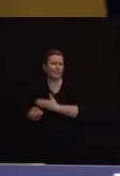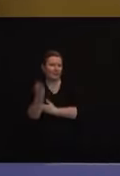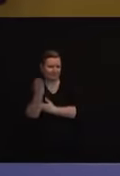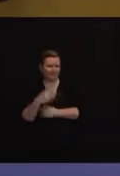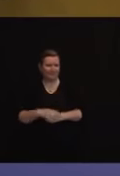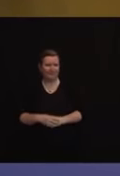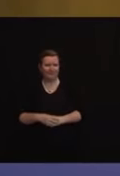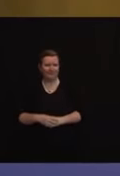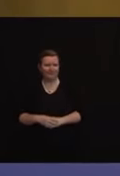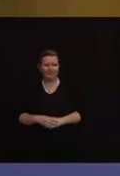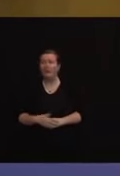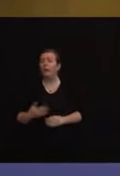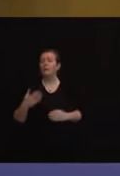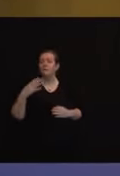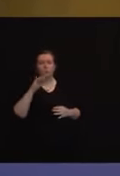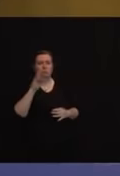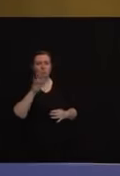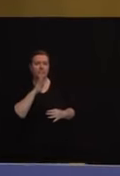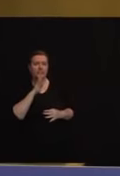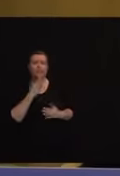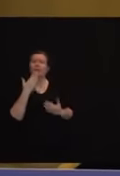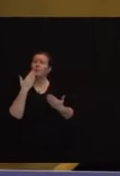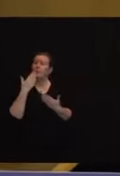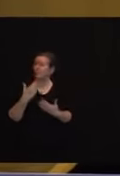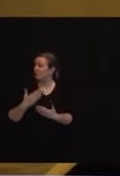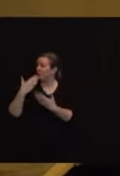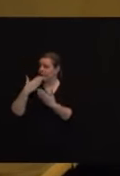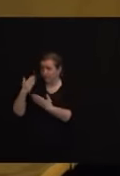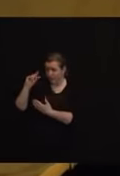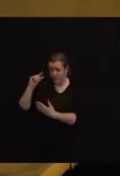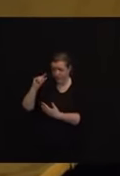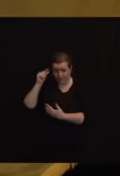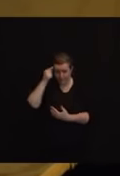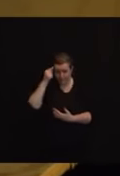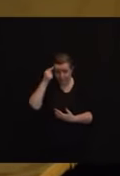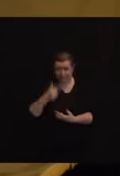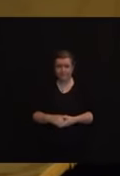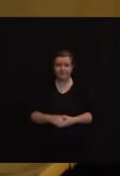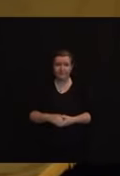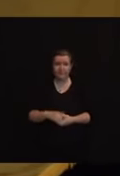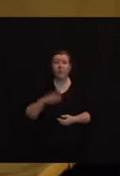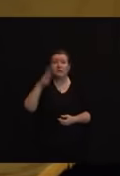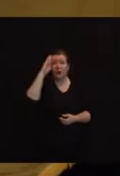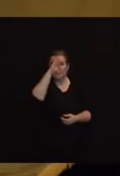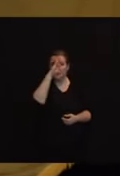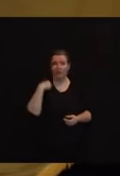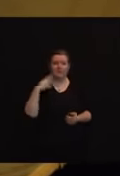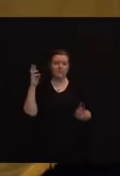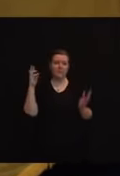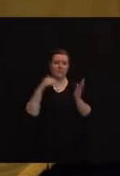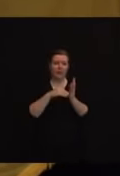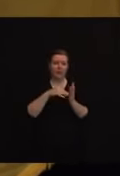Well, I am as pleased as the Governor is to report that our hospitals saw 6,317 hospitalizations